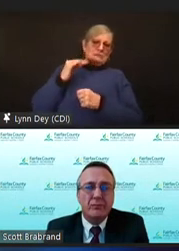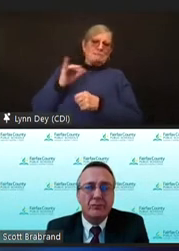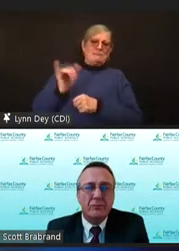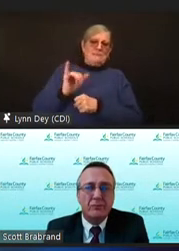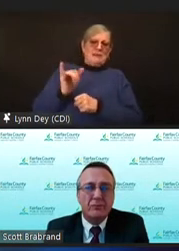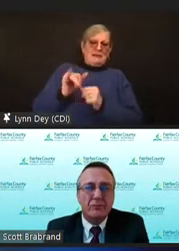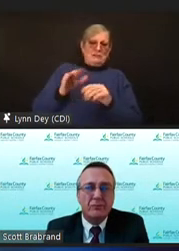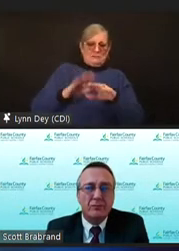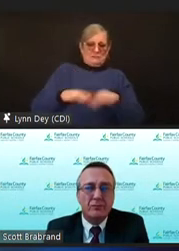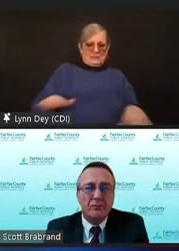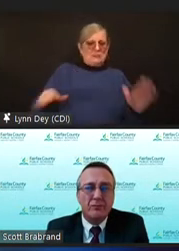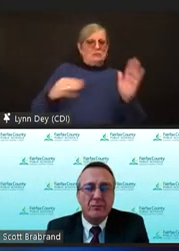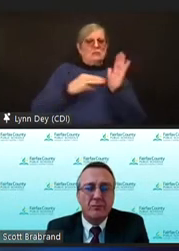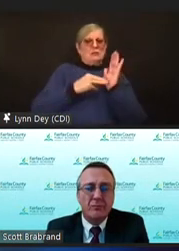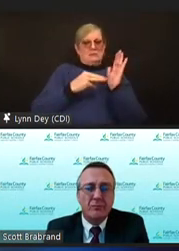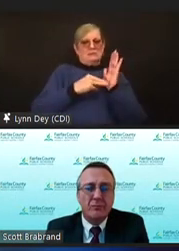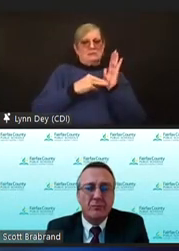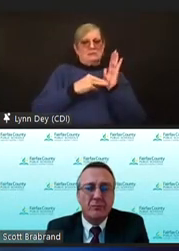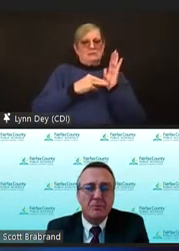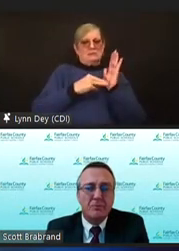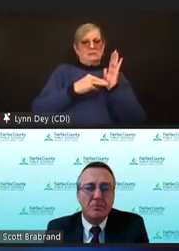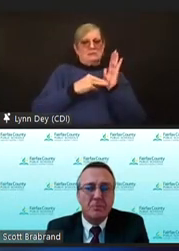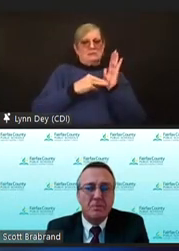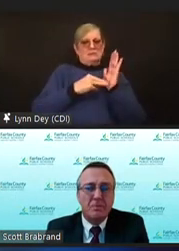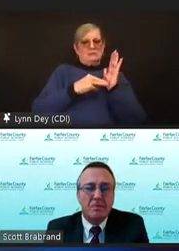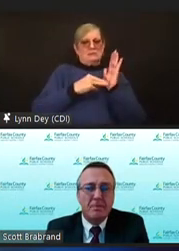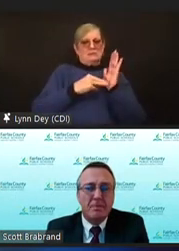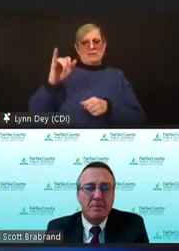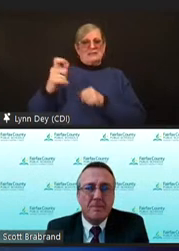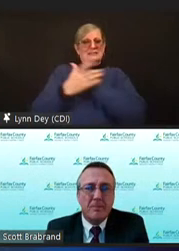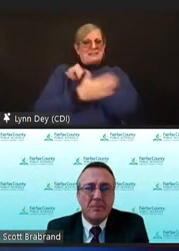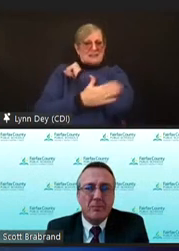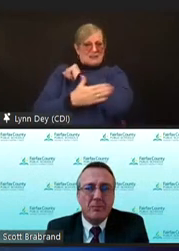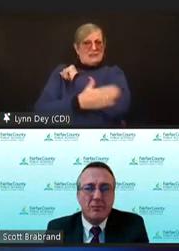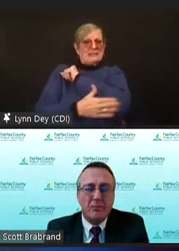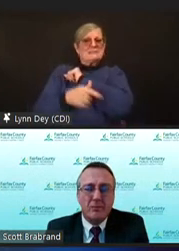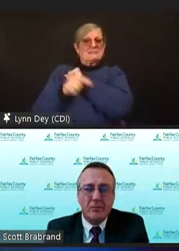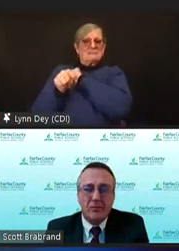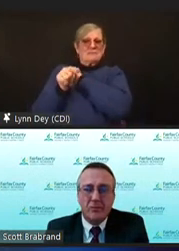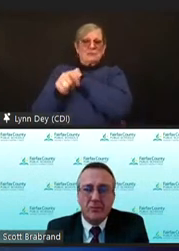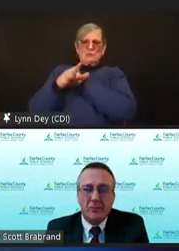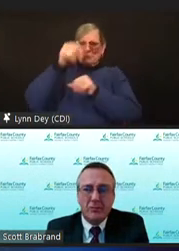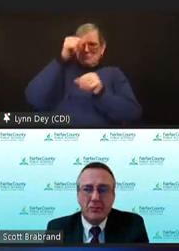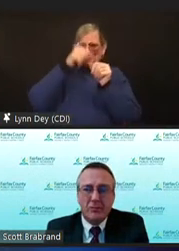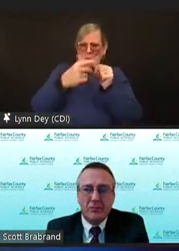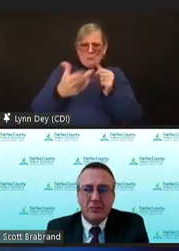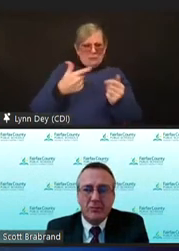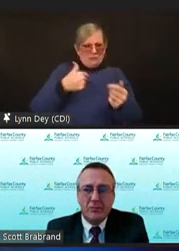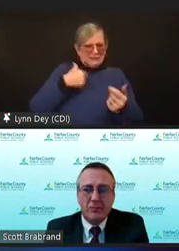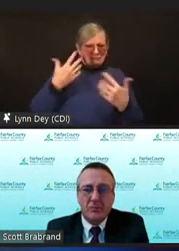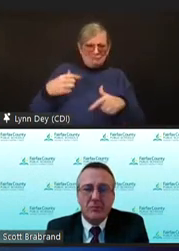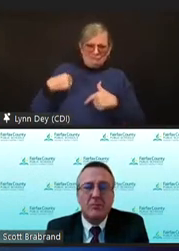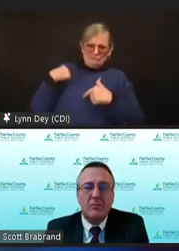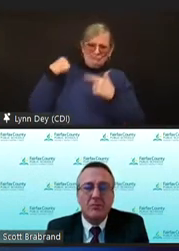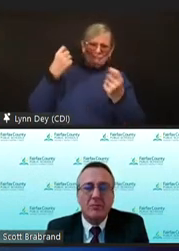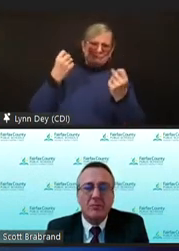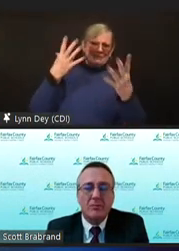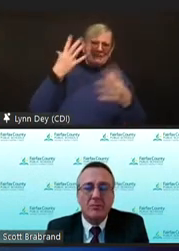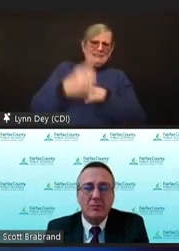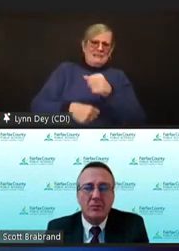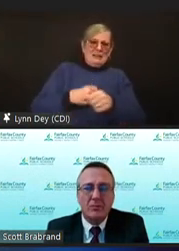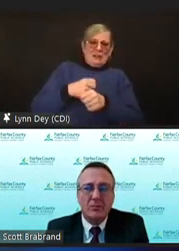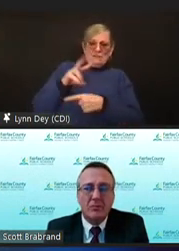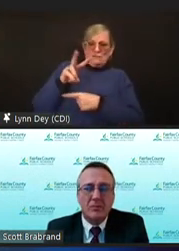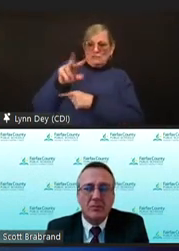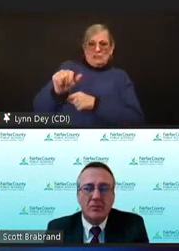for as long as most can remember if they have kids. And I represent the Virginia chapter of the American Academy of